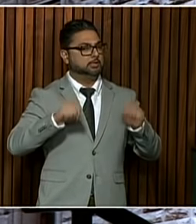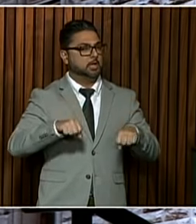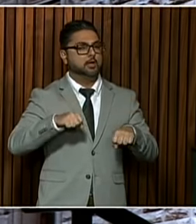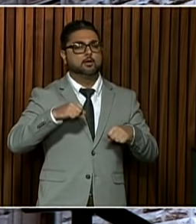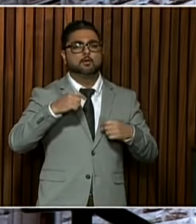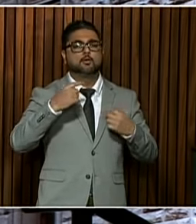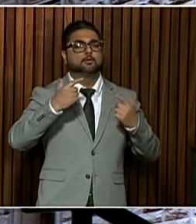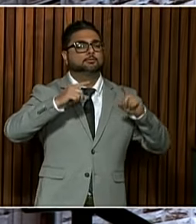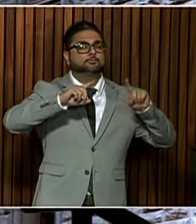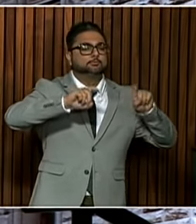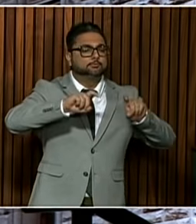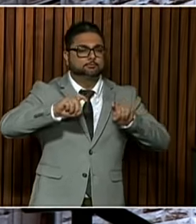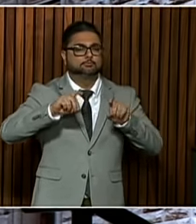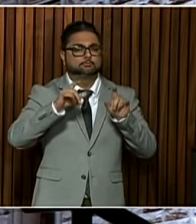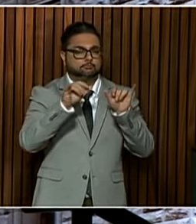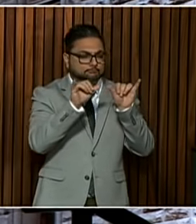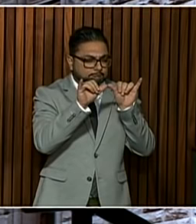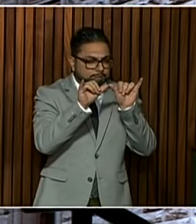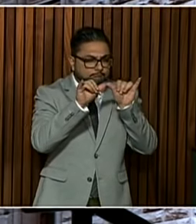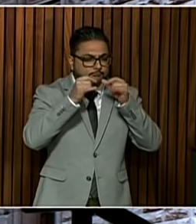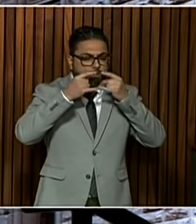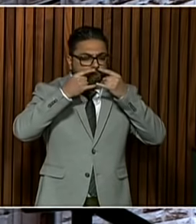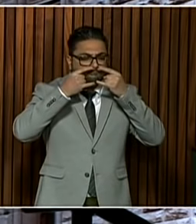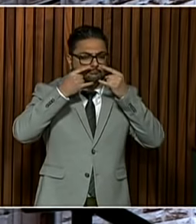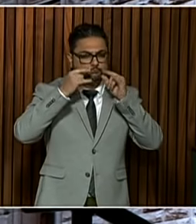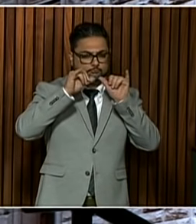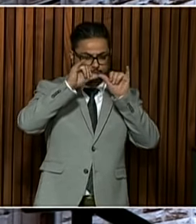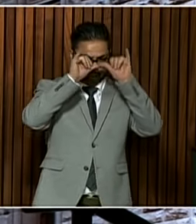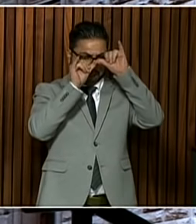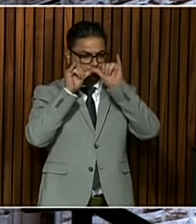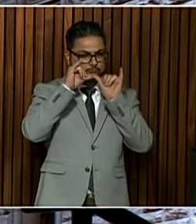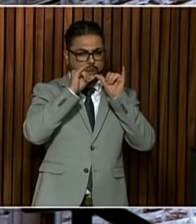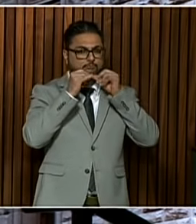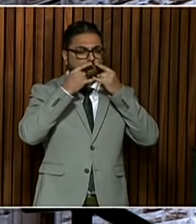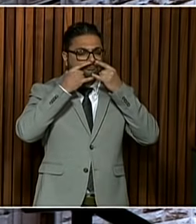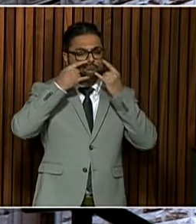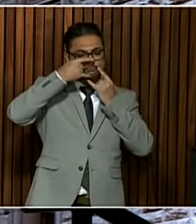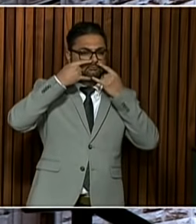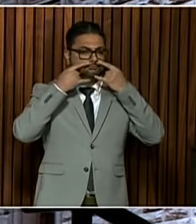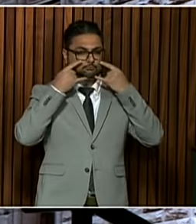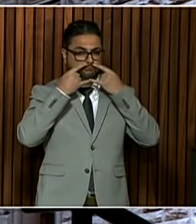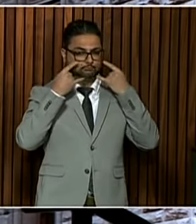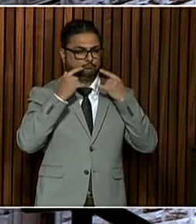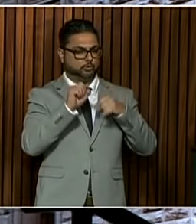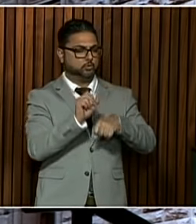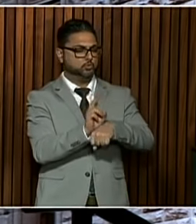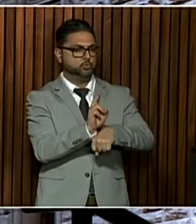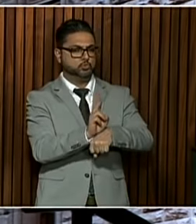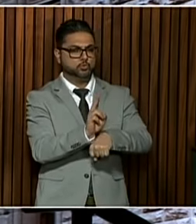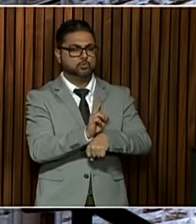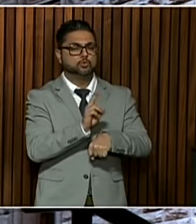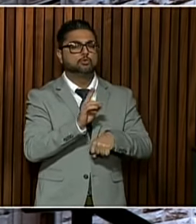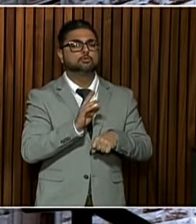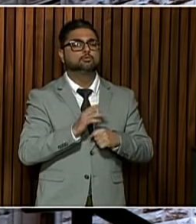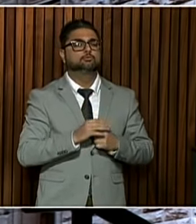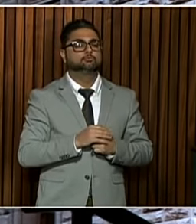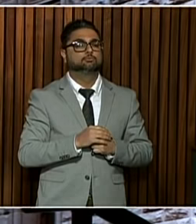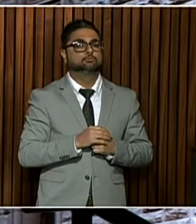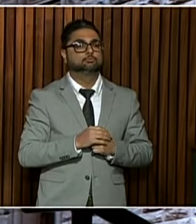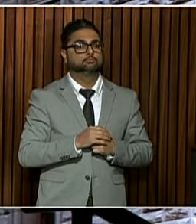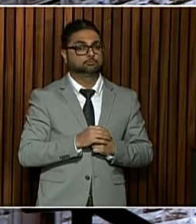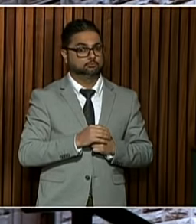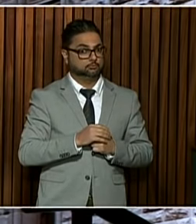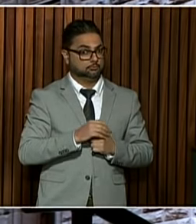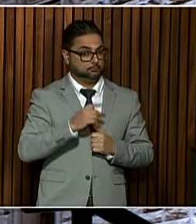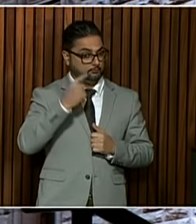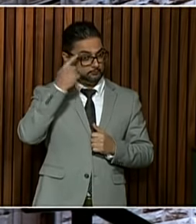And then the other aspect they might use them for is that they could still suffice quite well in place of a surgical mask, but then we'd have to make sure they were